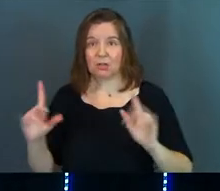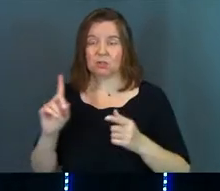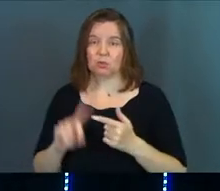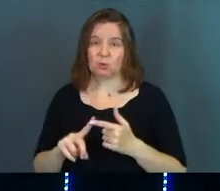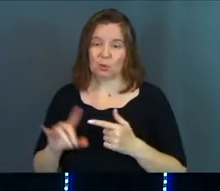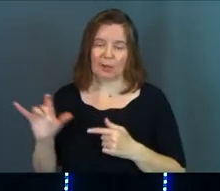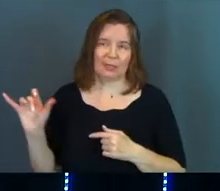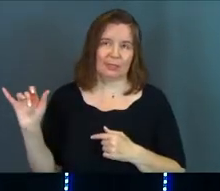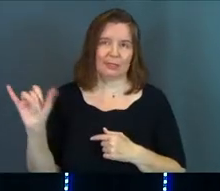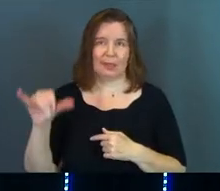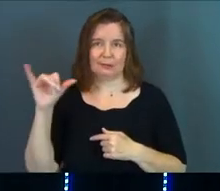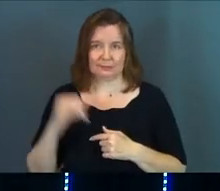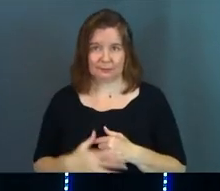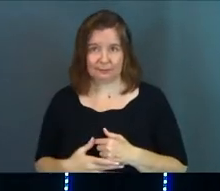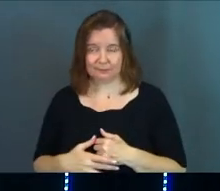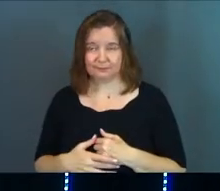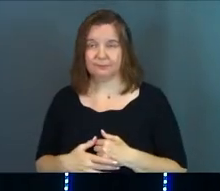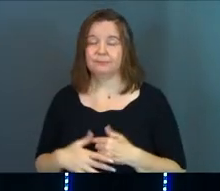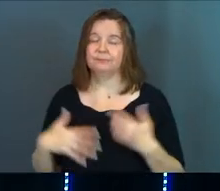to that, okay?